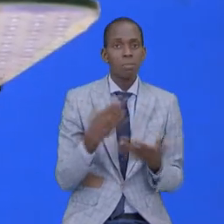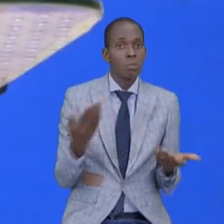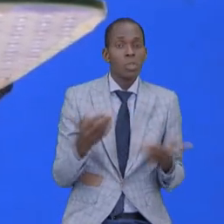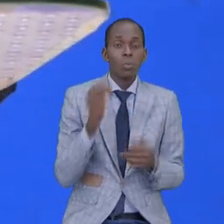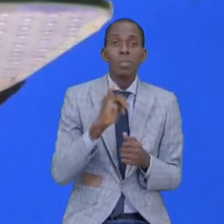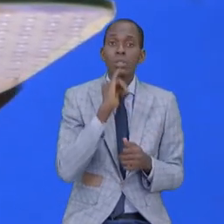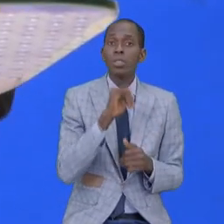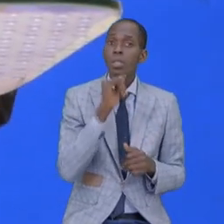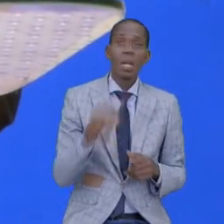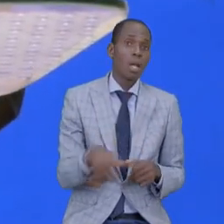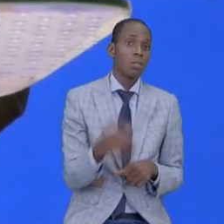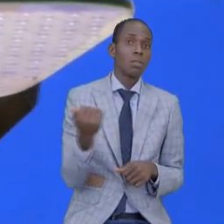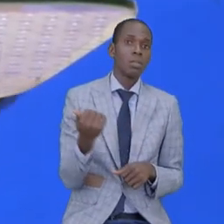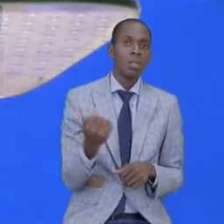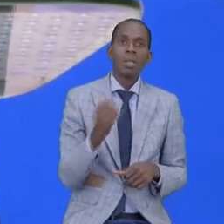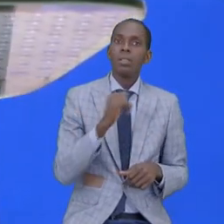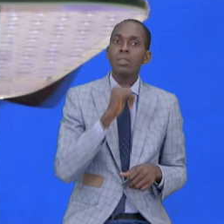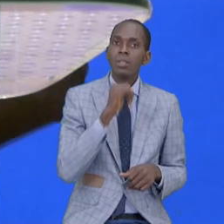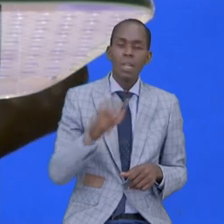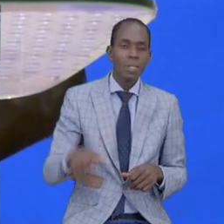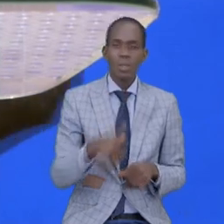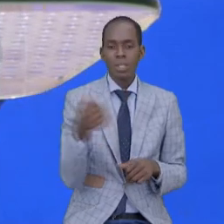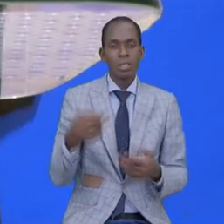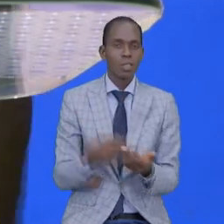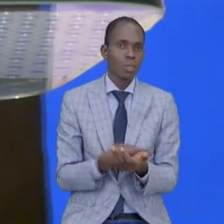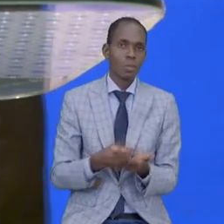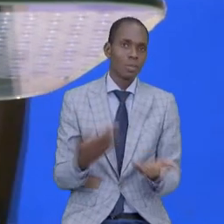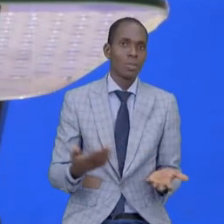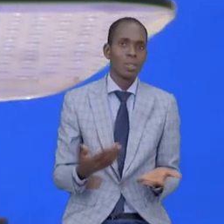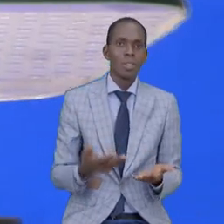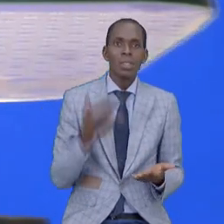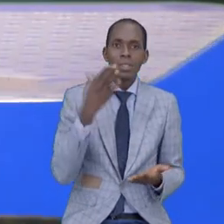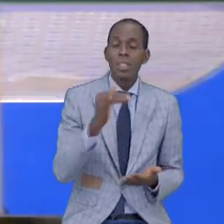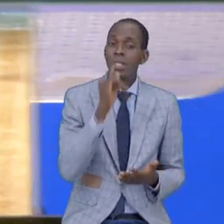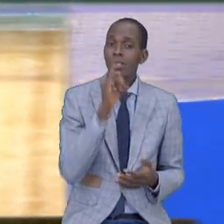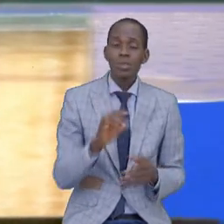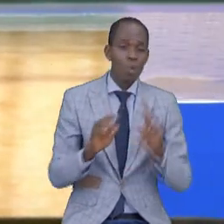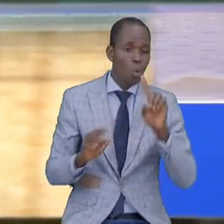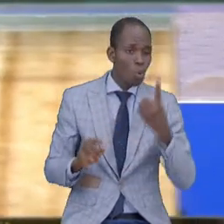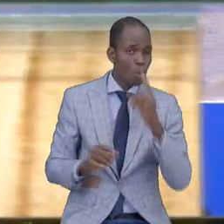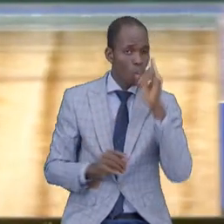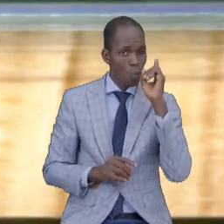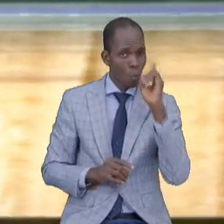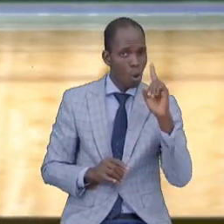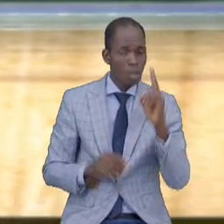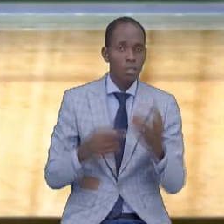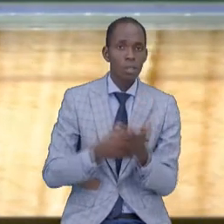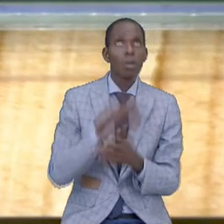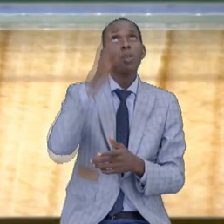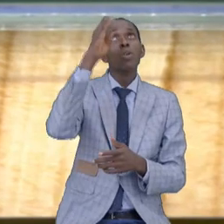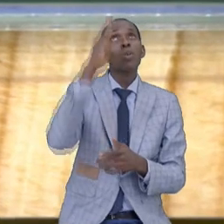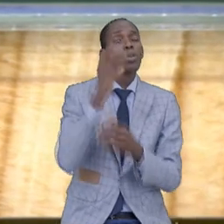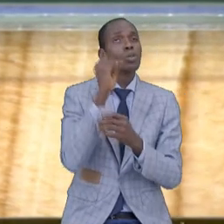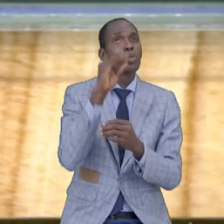another. Another gospel, which is not another. There is only one gospel. God so loved the